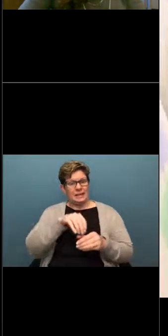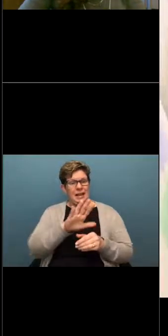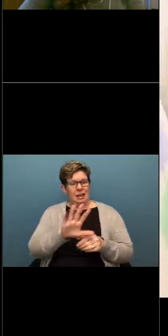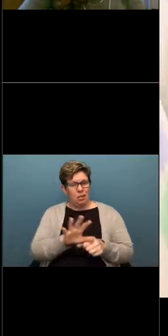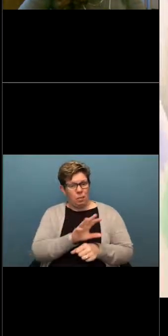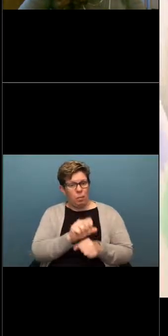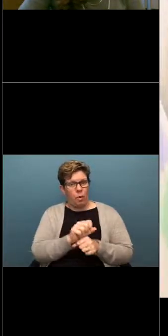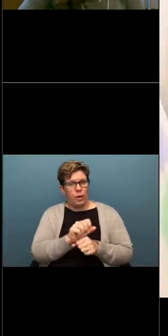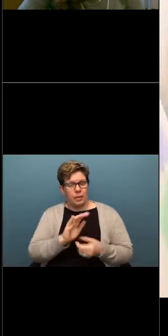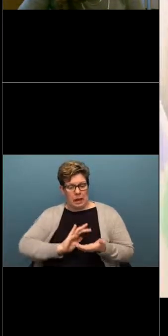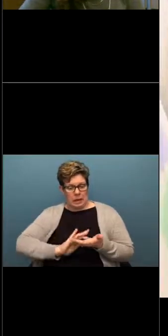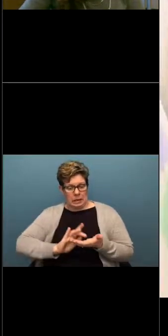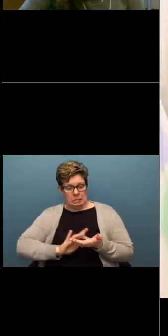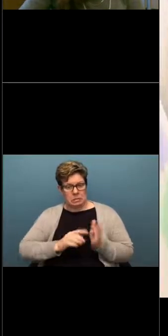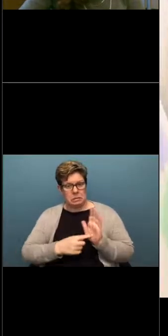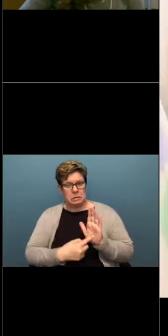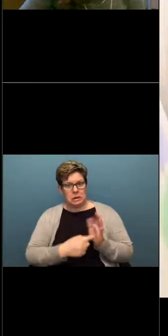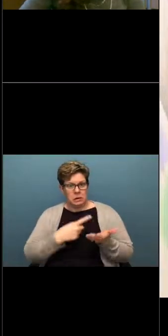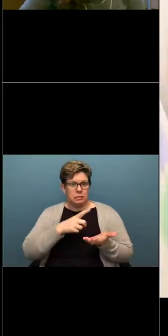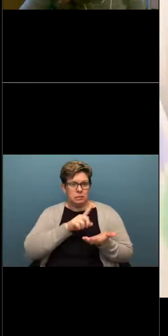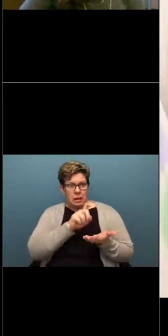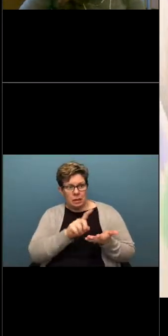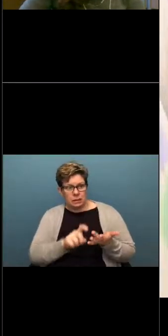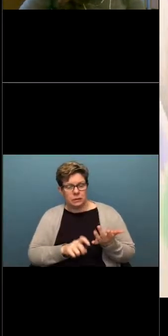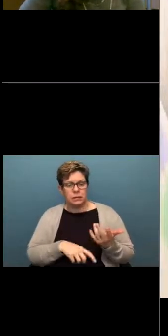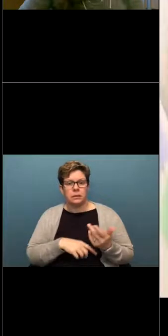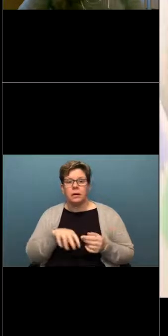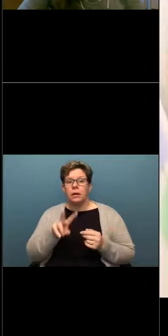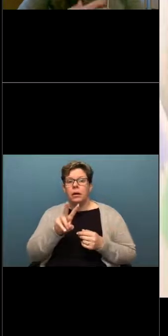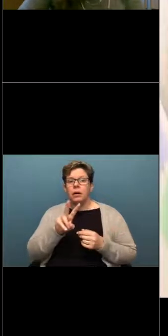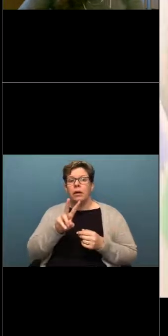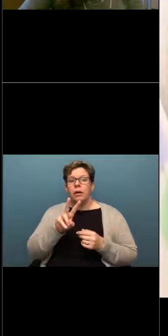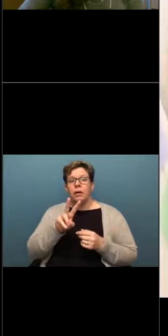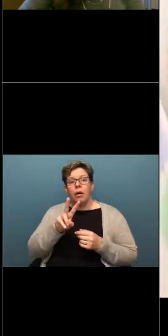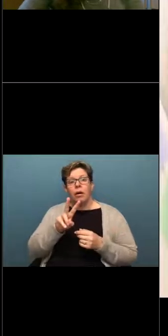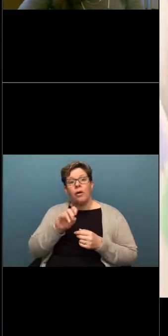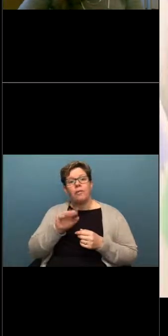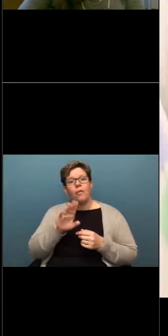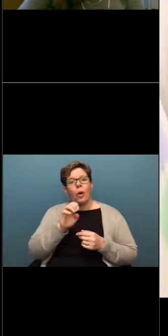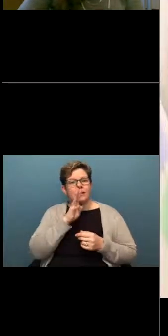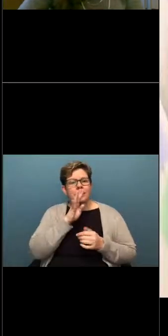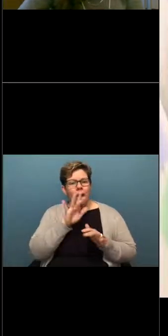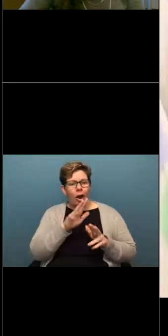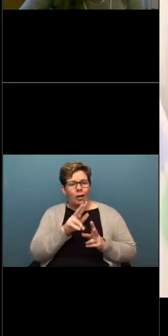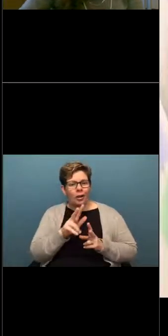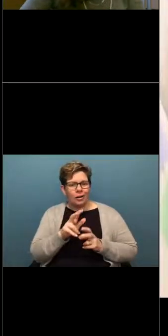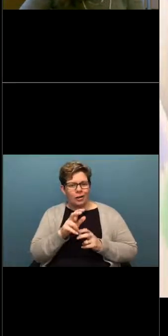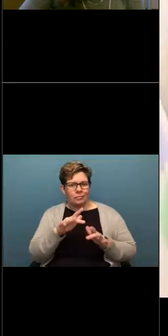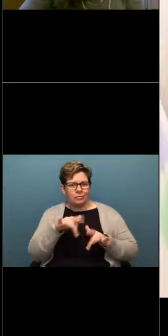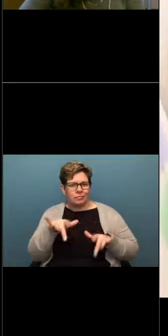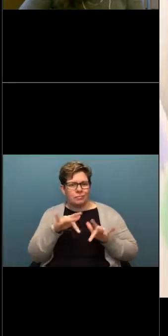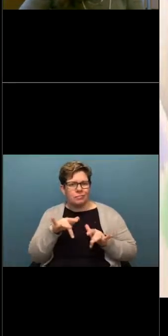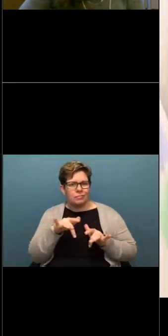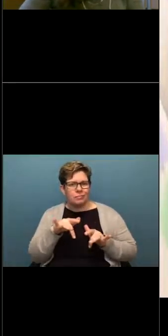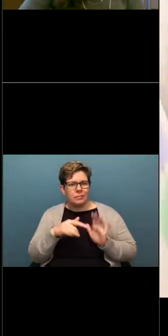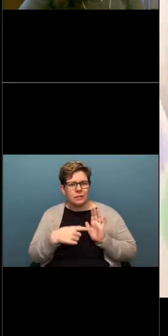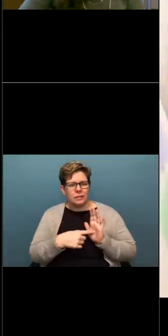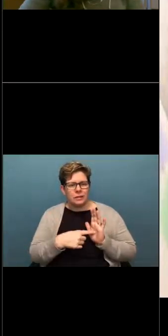my provider. Voice recordings can be helpful too. Take a quick recording on your phone and you can recall that